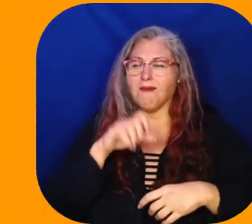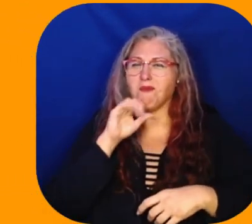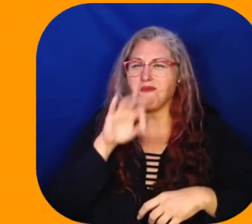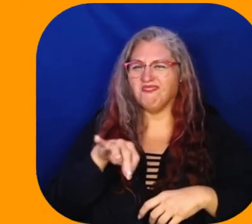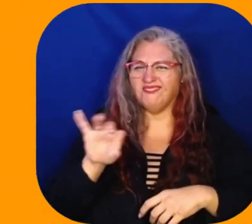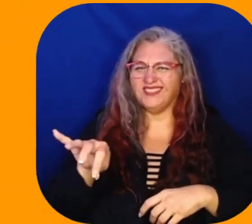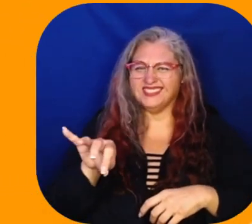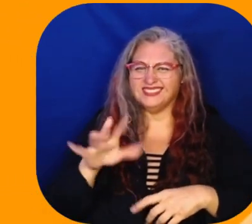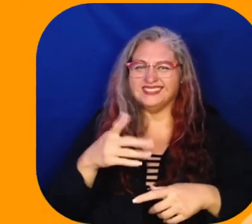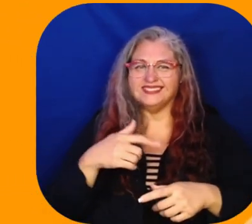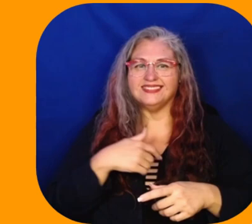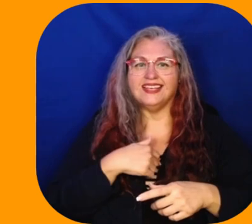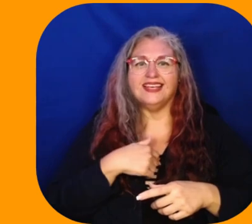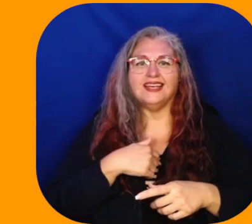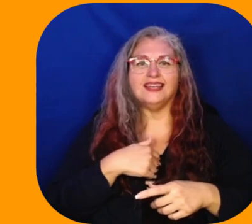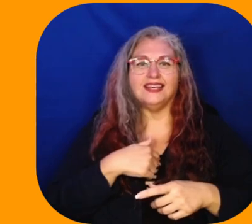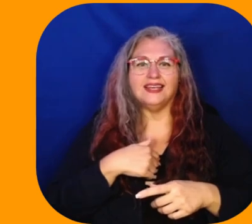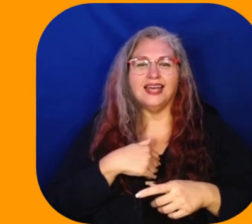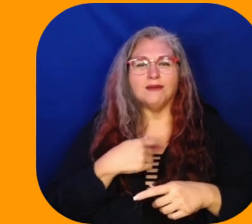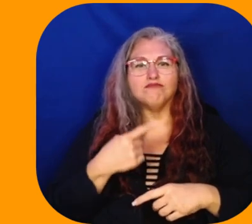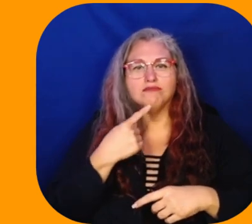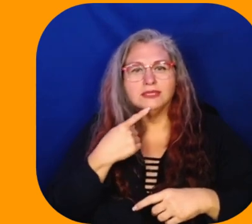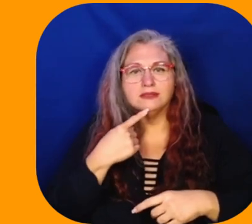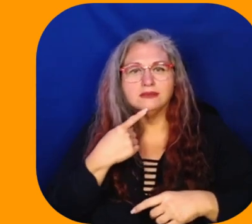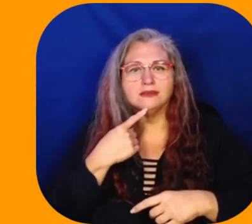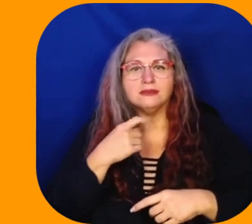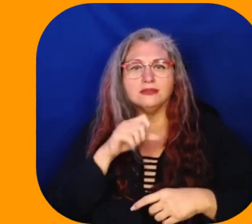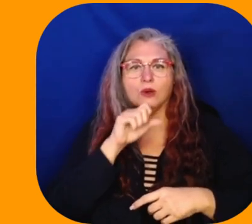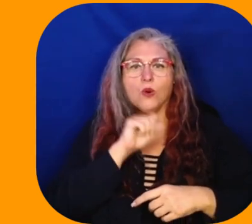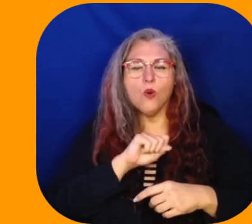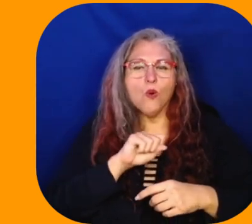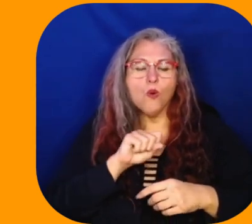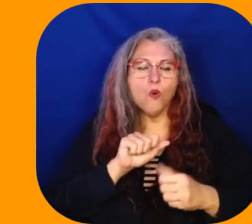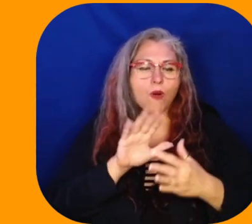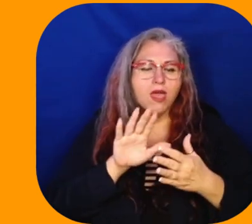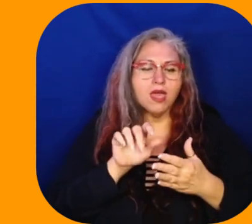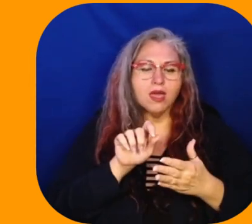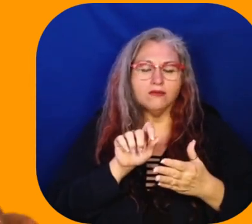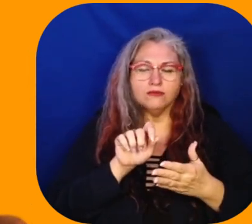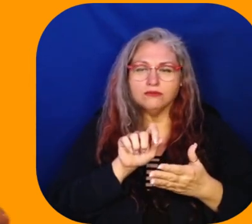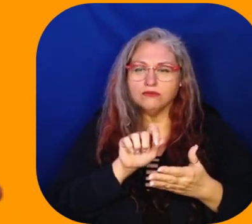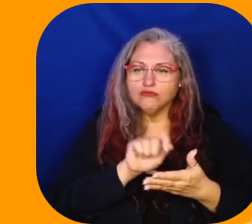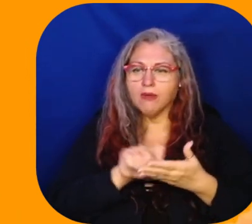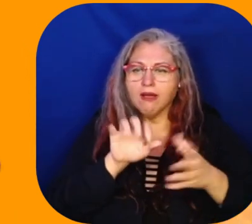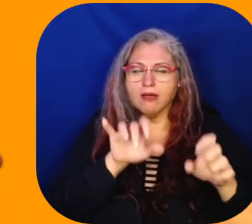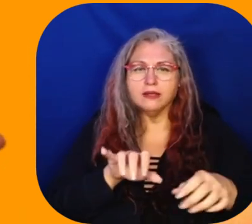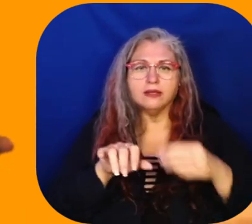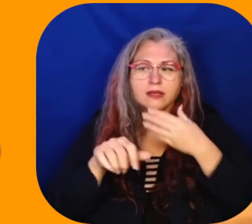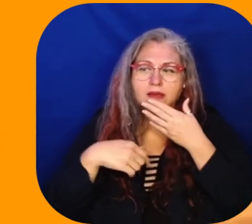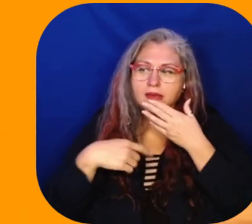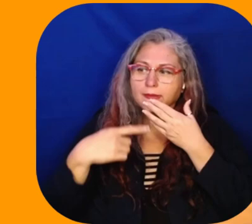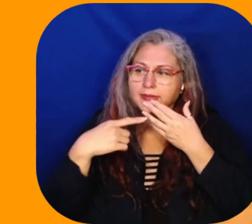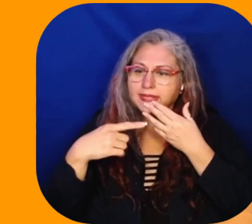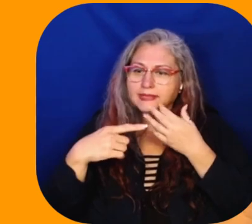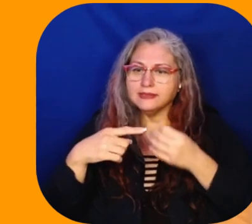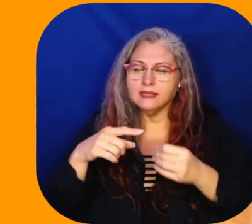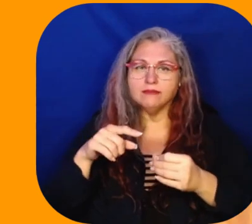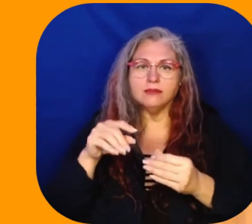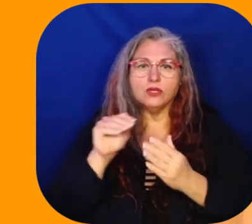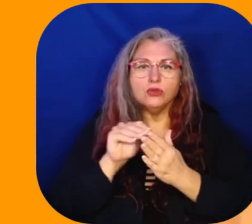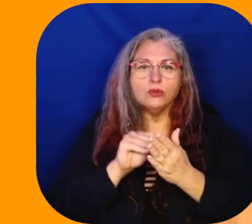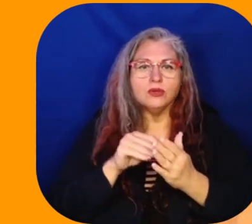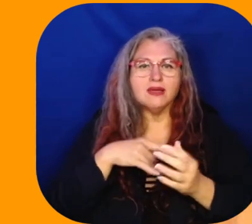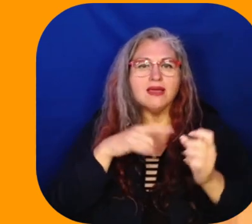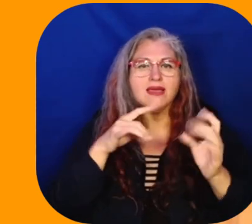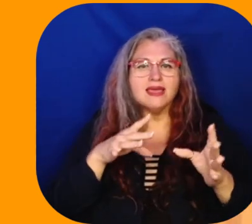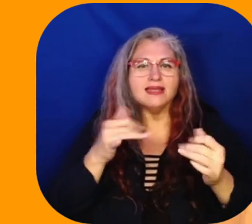And I miss the old school of writing. I miss the typewriter. I miss my notebook. I hate that it's so much easier